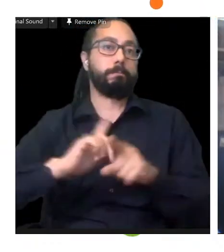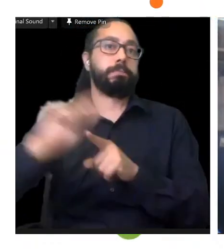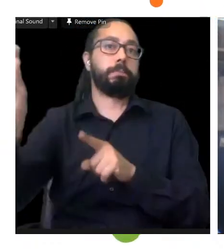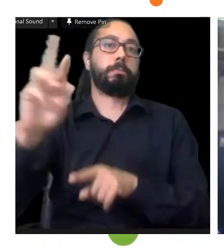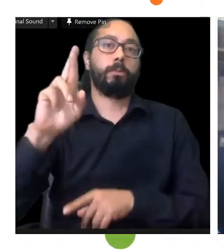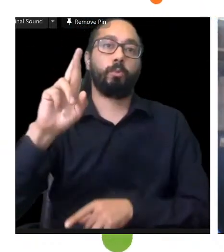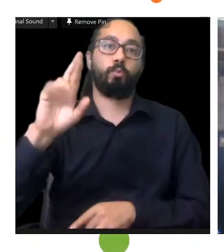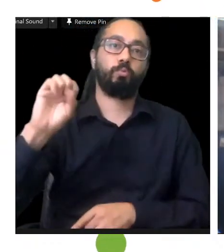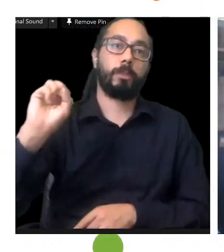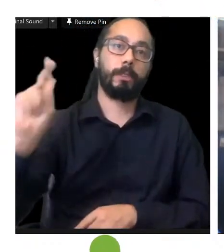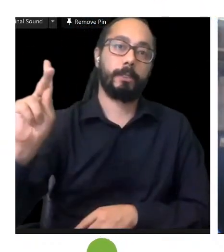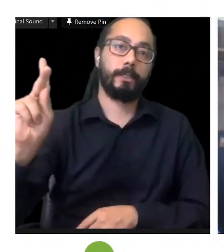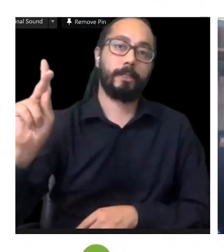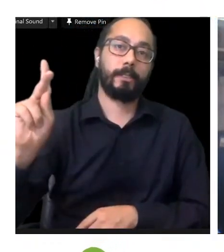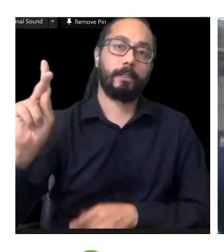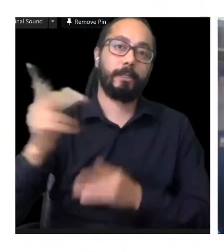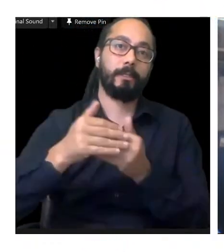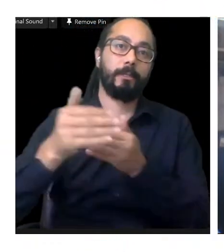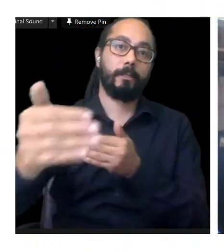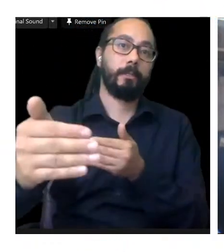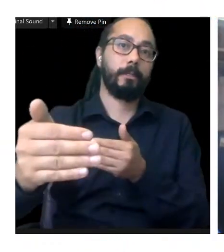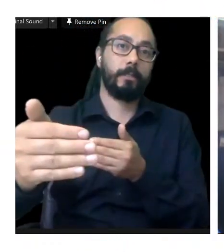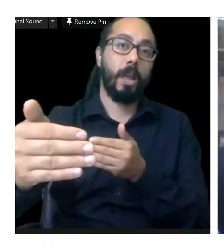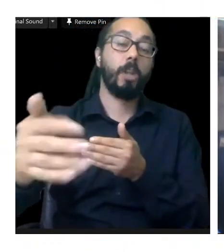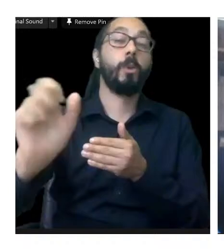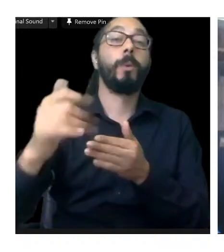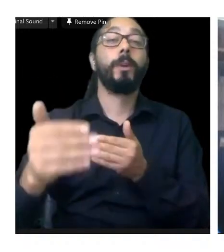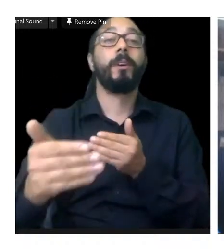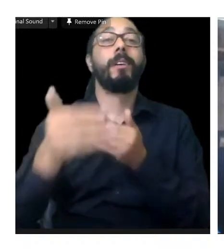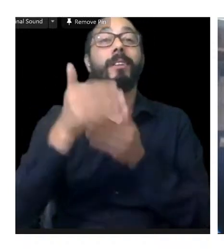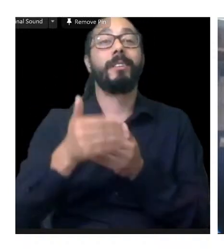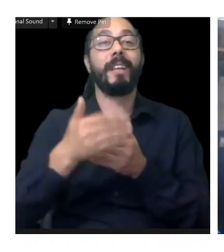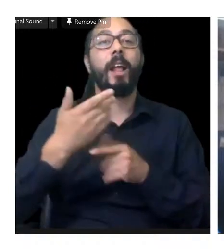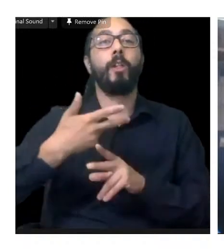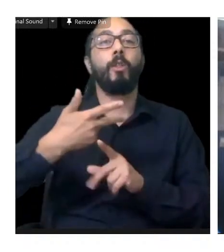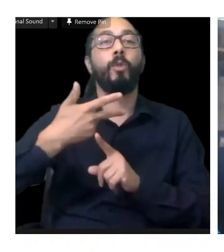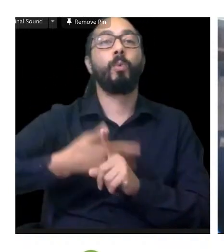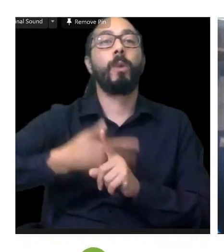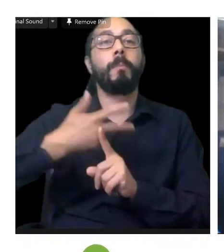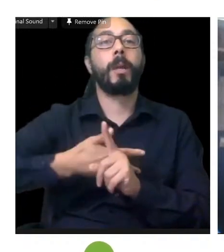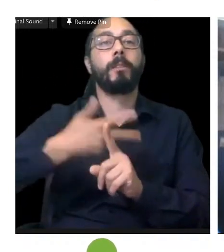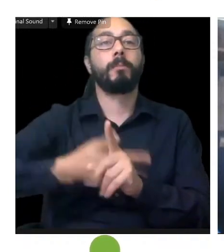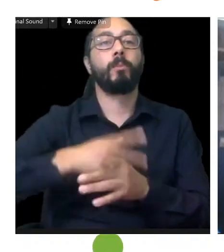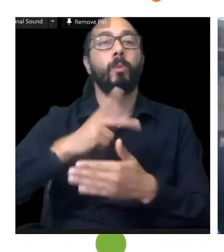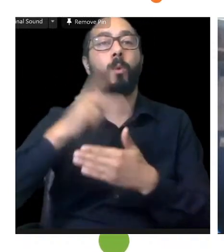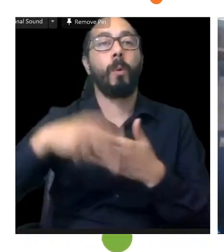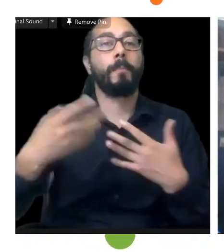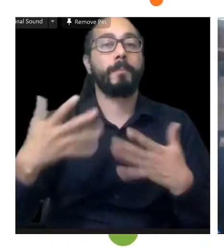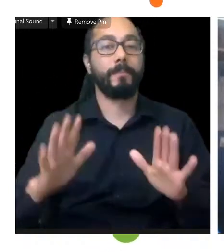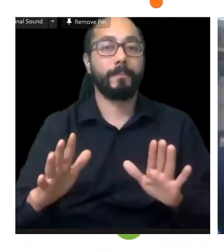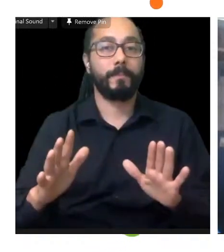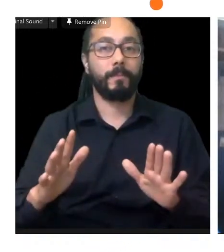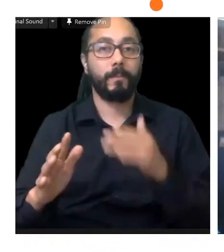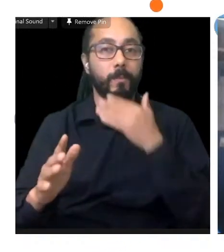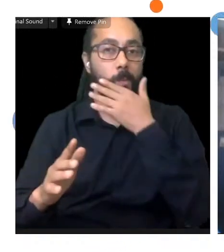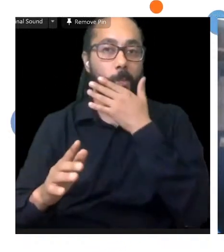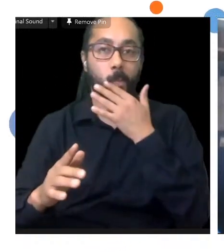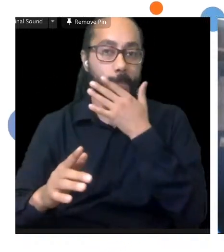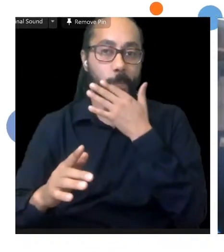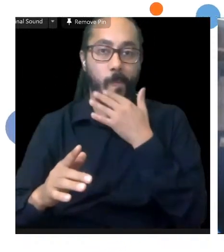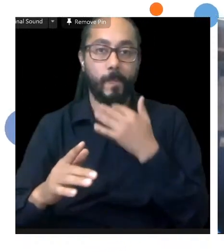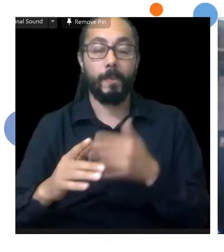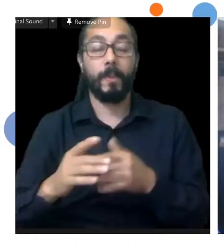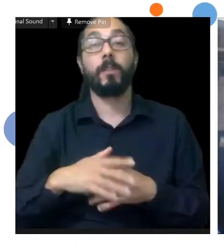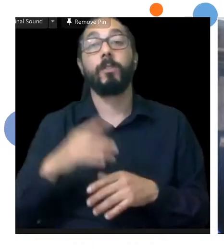moving forward with quarterly programming announcements for the short and medium term, certainly for the next 12